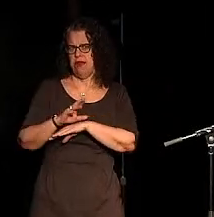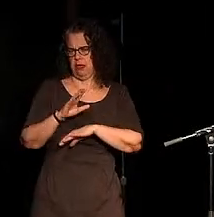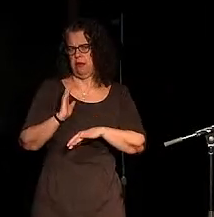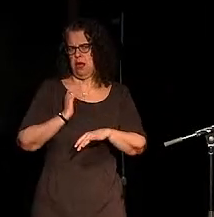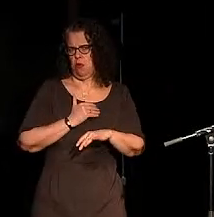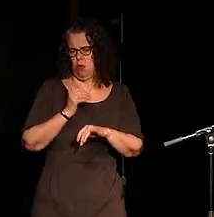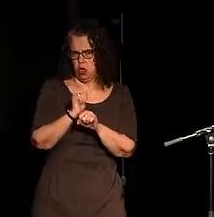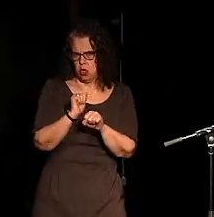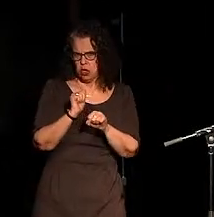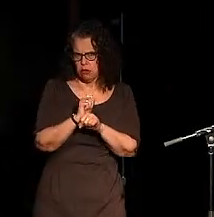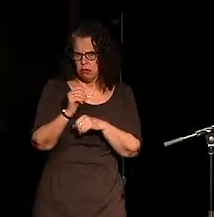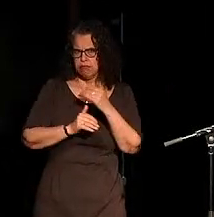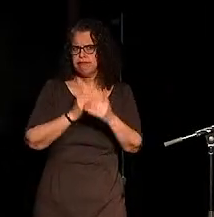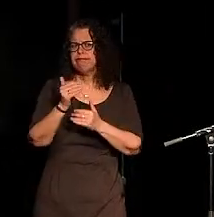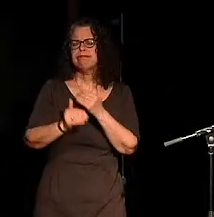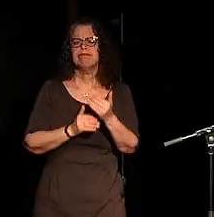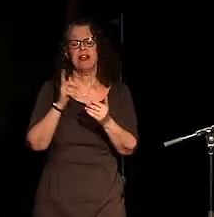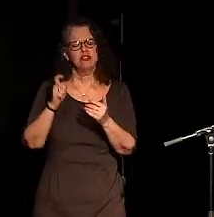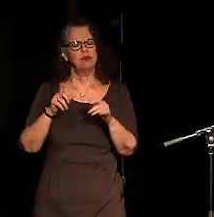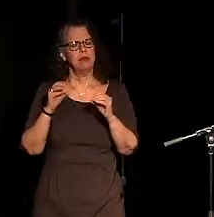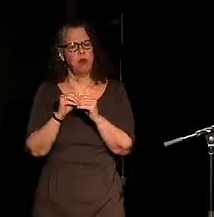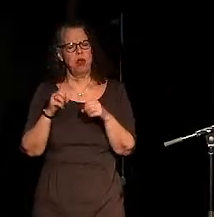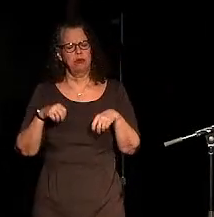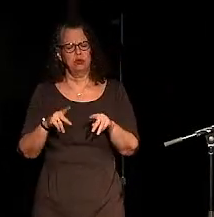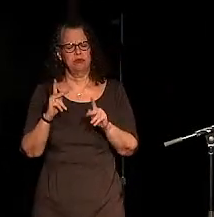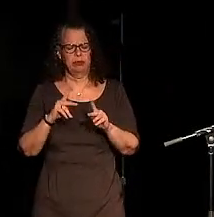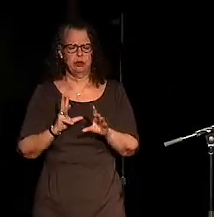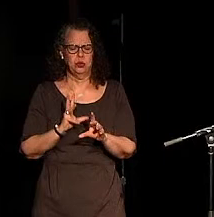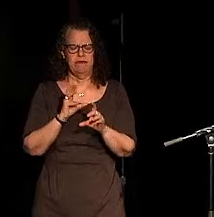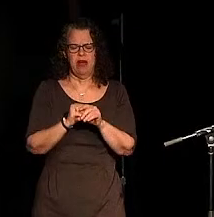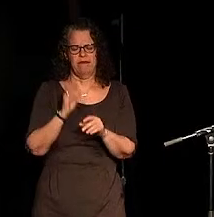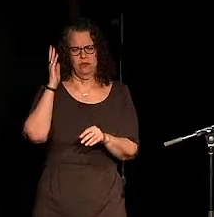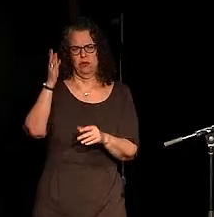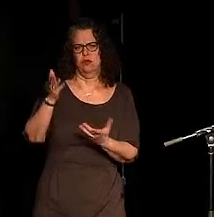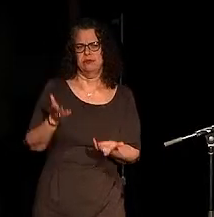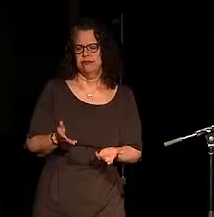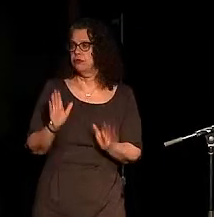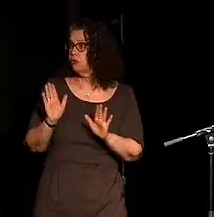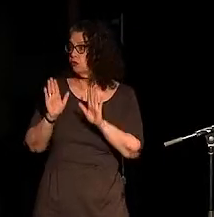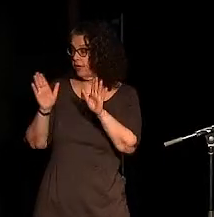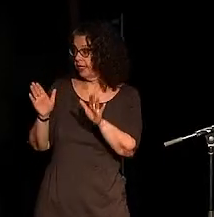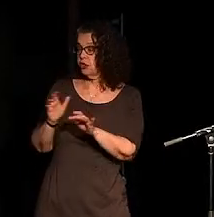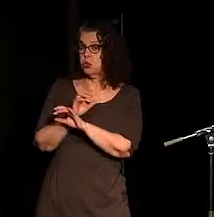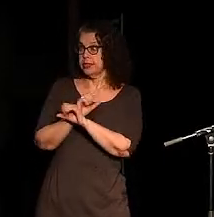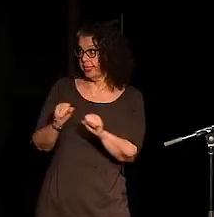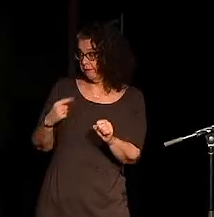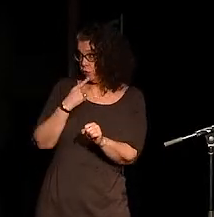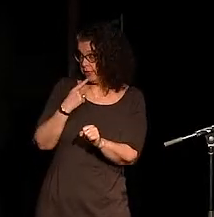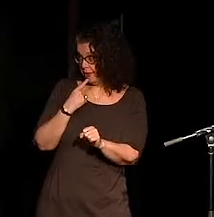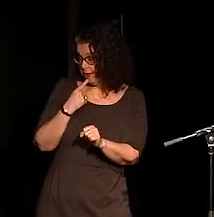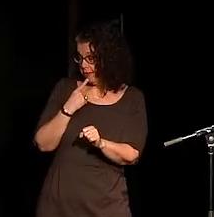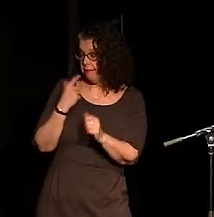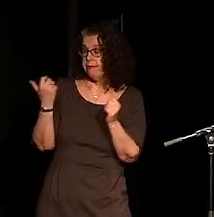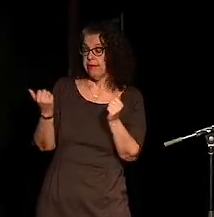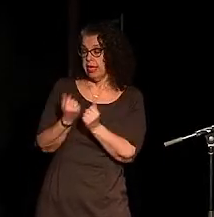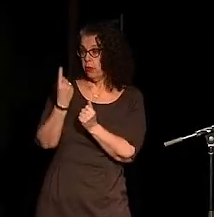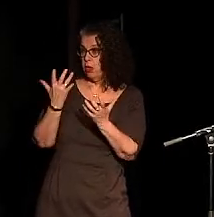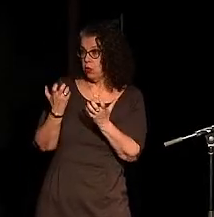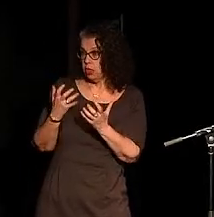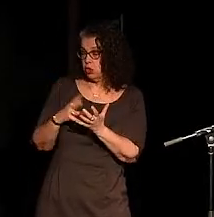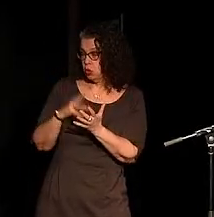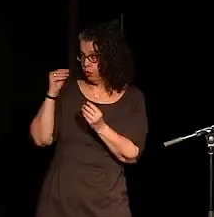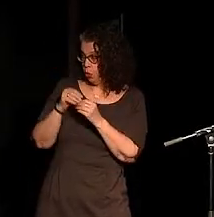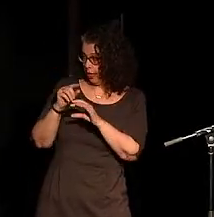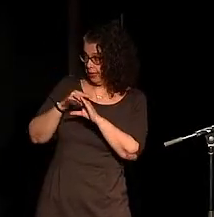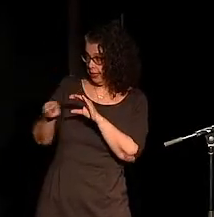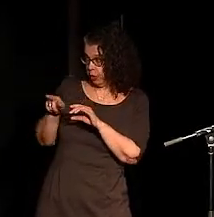and there should be more opportunities for people to get involved in the future. Right. So safe to say anyone who wants to learn more can